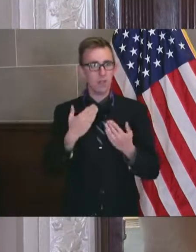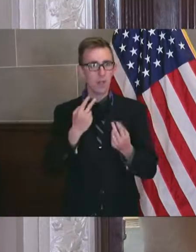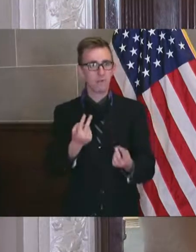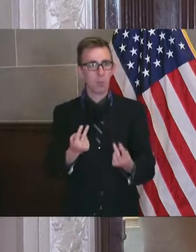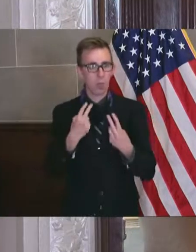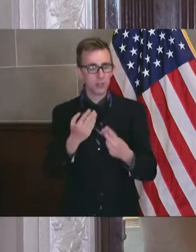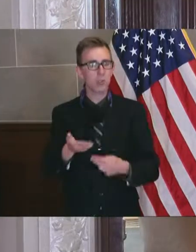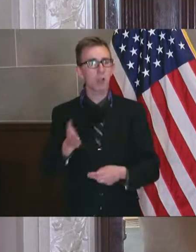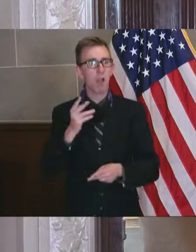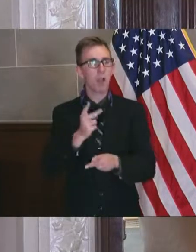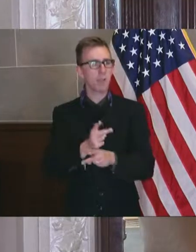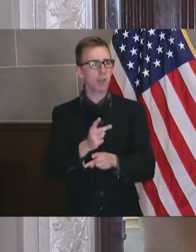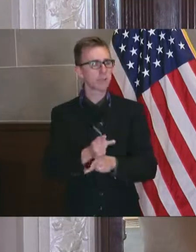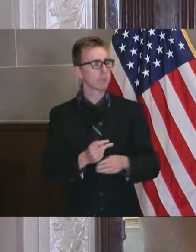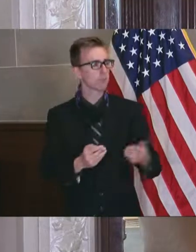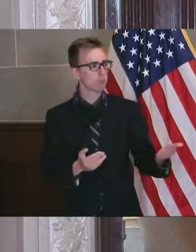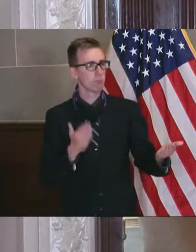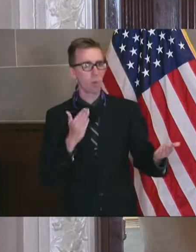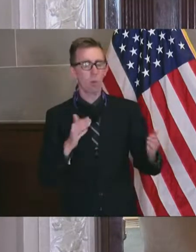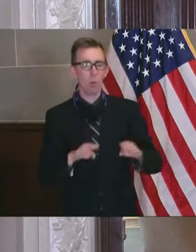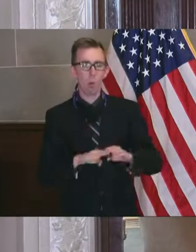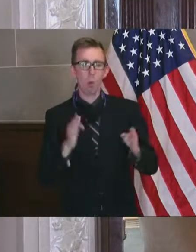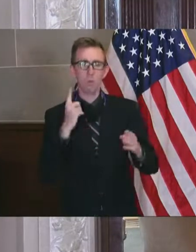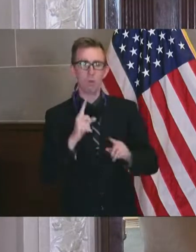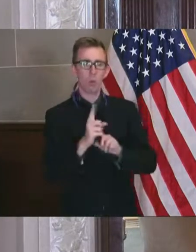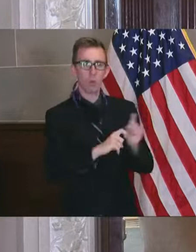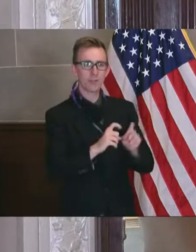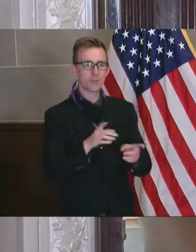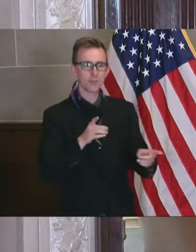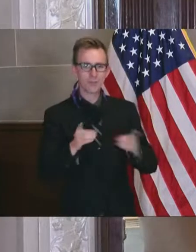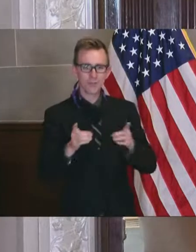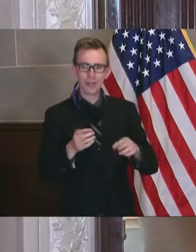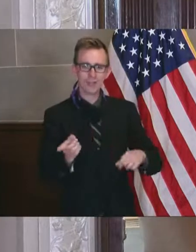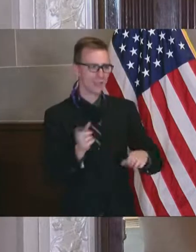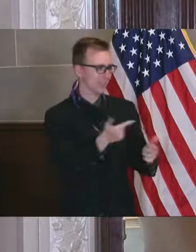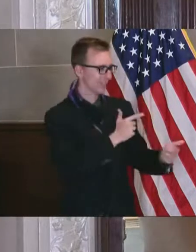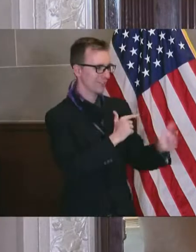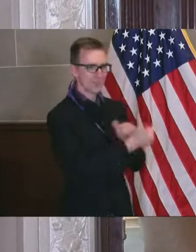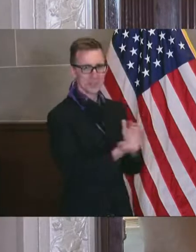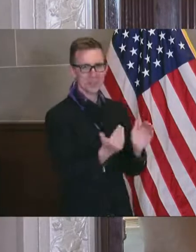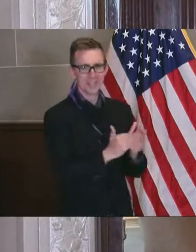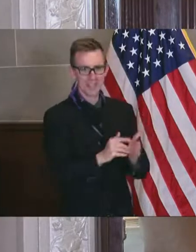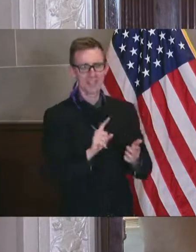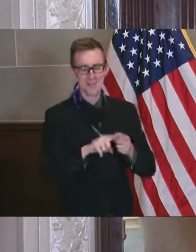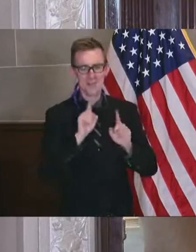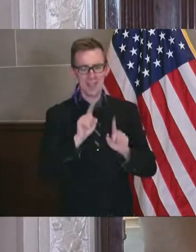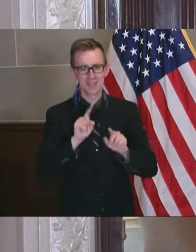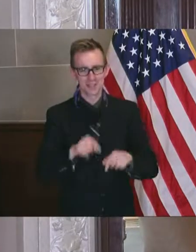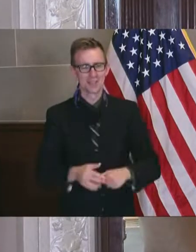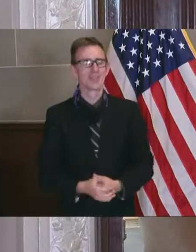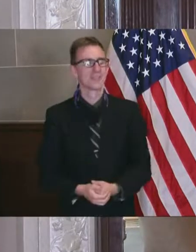bless. Kelly, let's open up question. Director is wanting to get up here. Let's get her back up here to answer questions. Director?